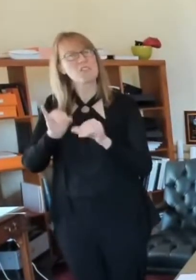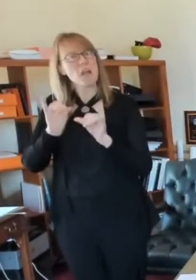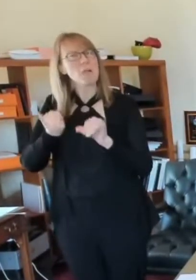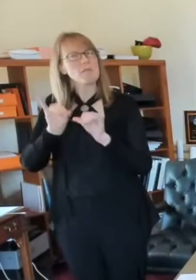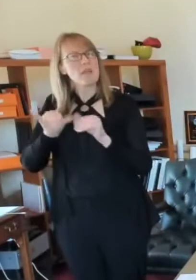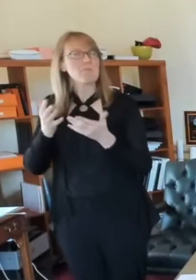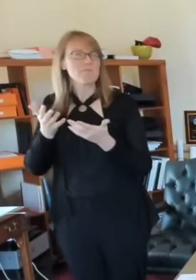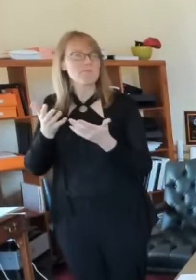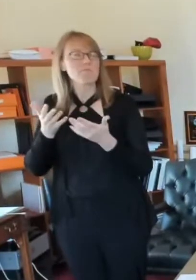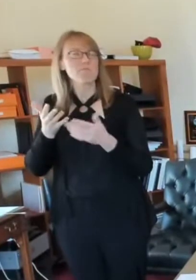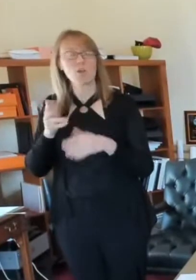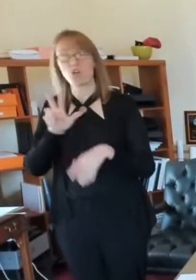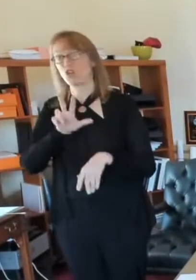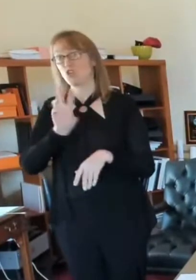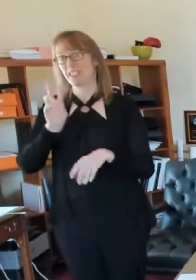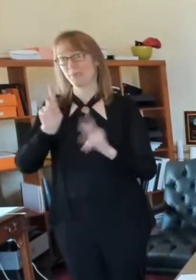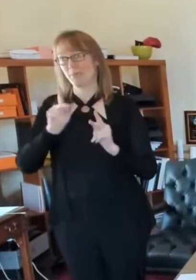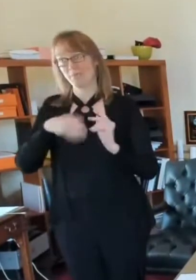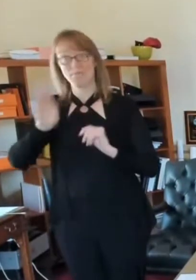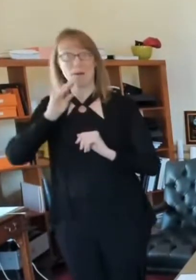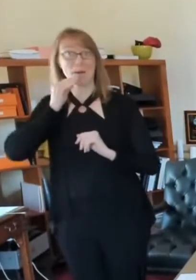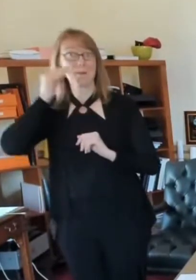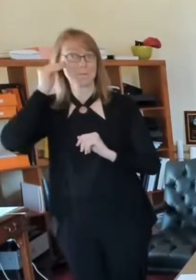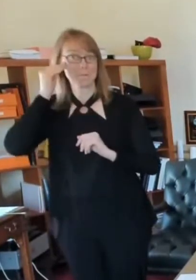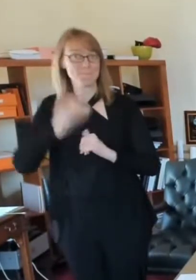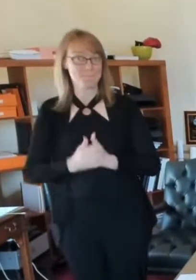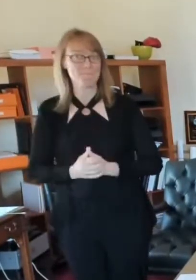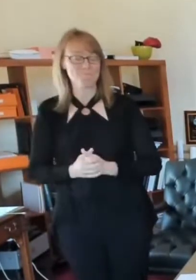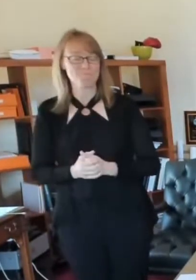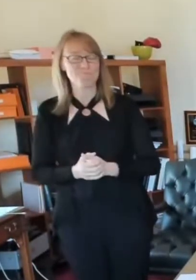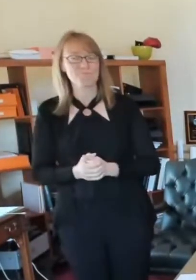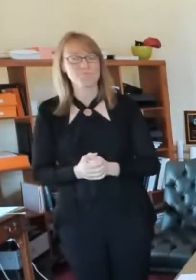36 people discharged. So